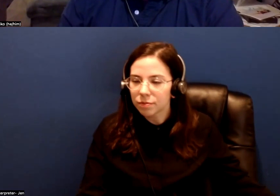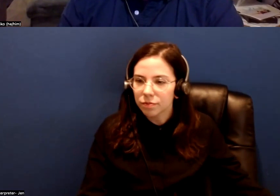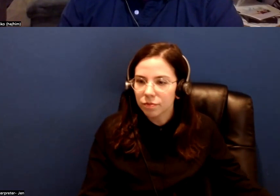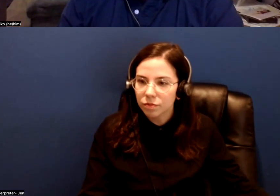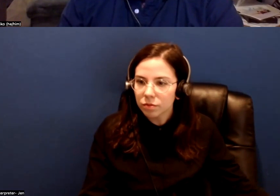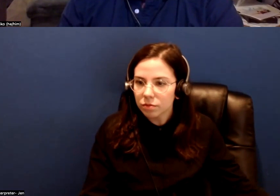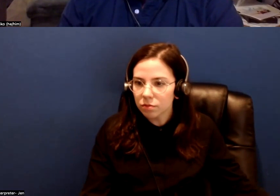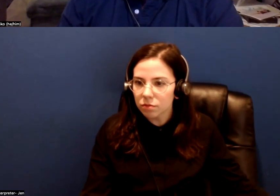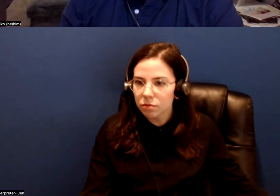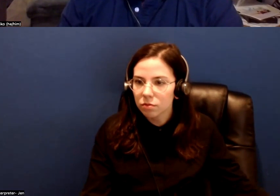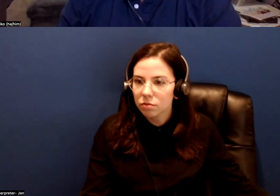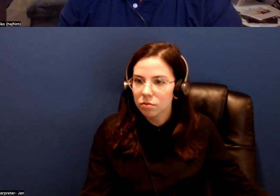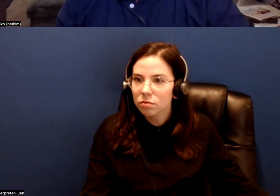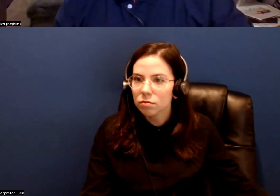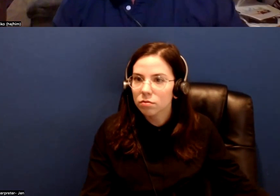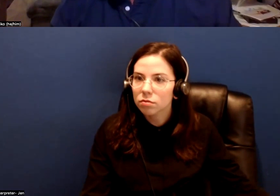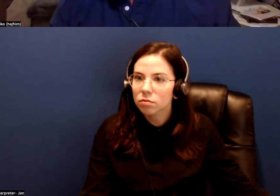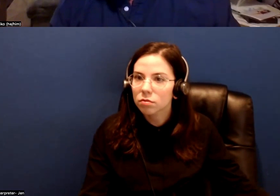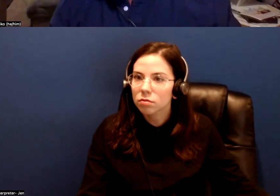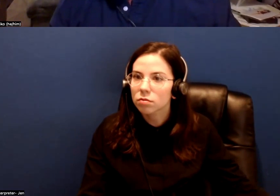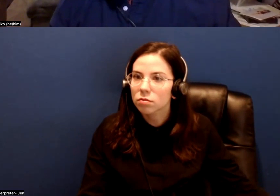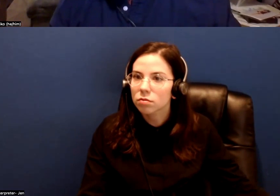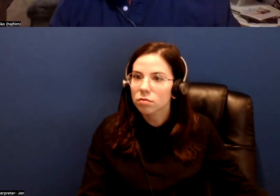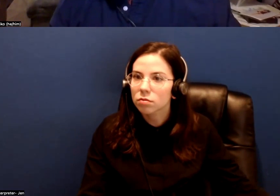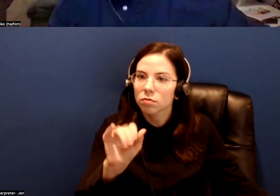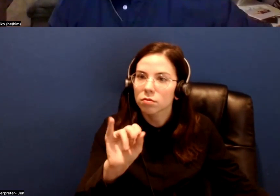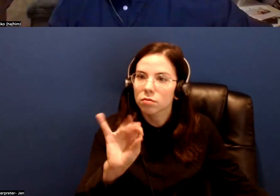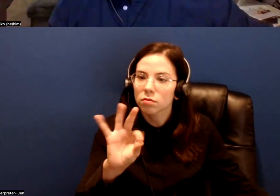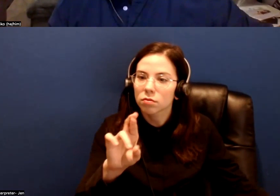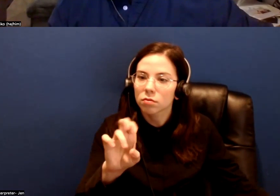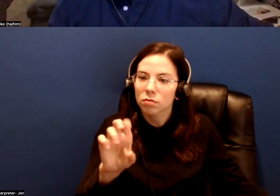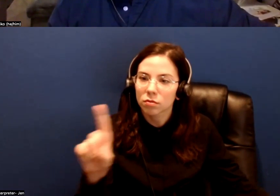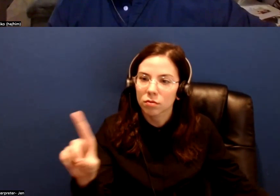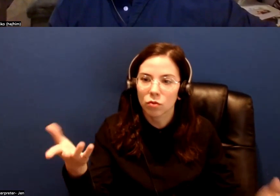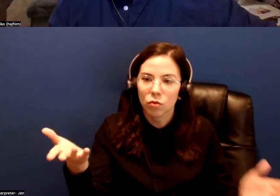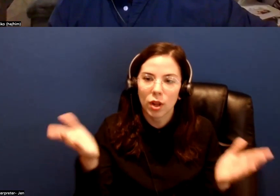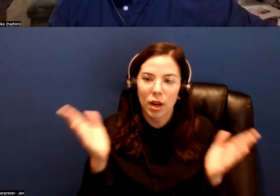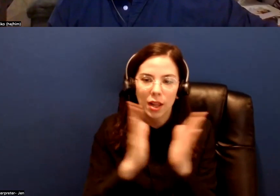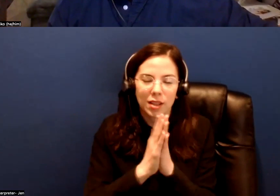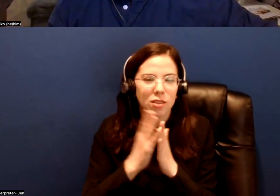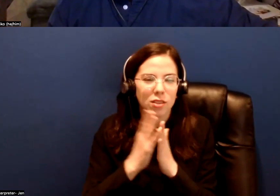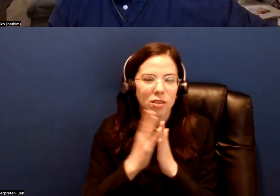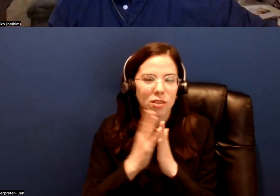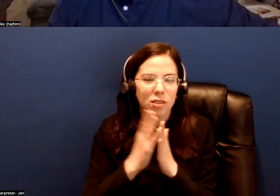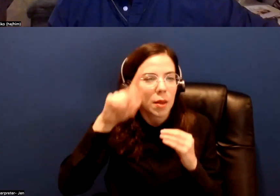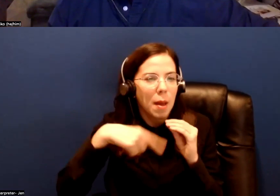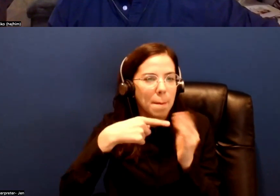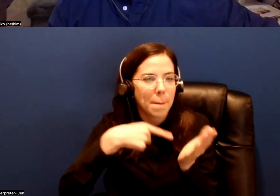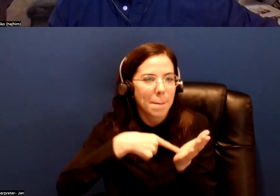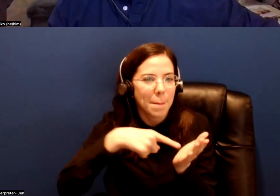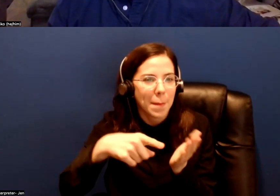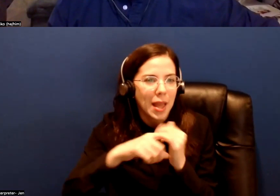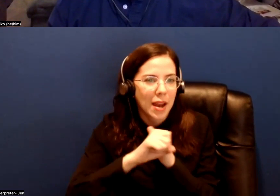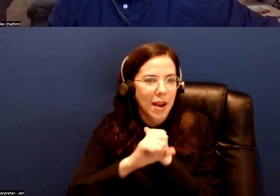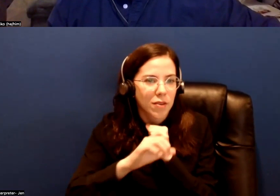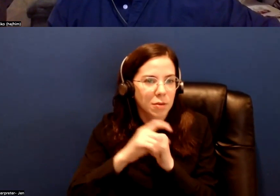Winifred from Winifred Haunted Dancers asks, what are your thoughts about paid ads on Meta?